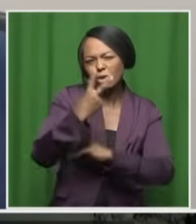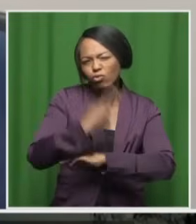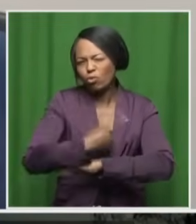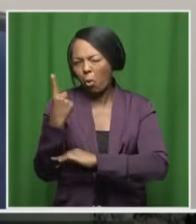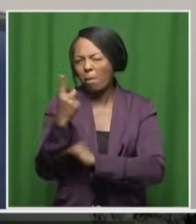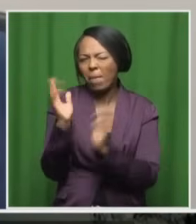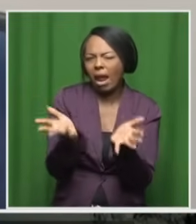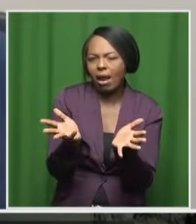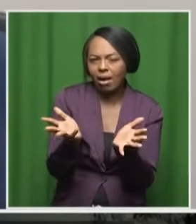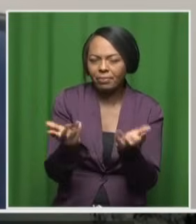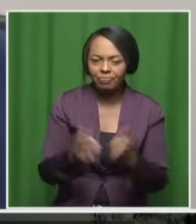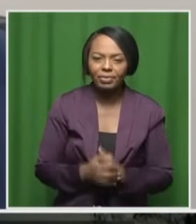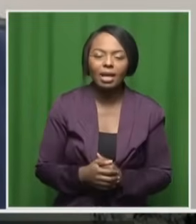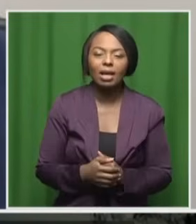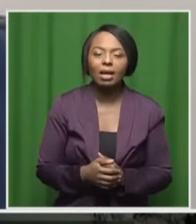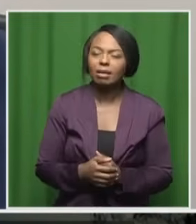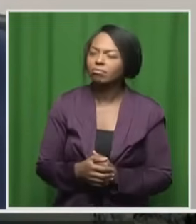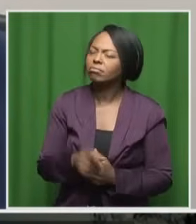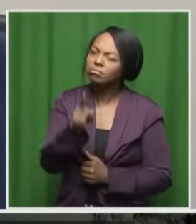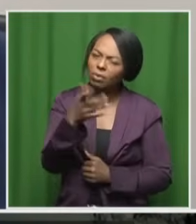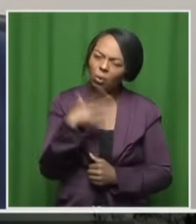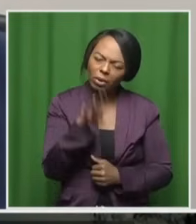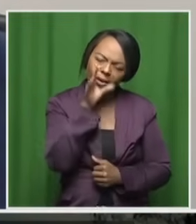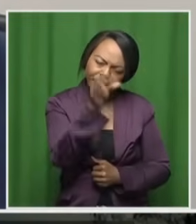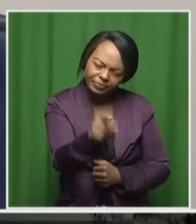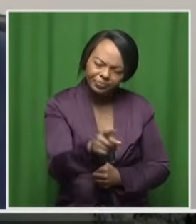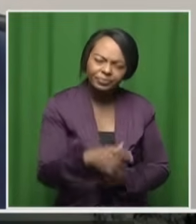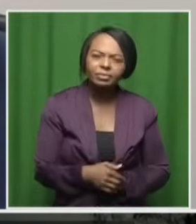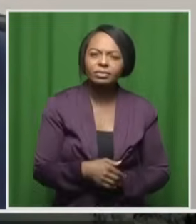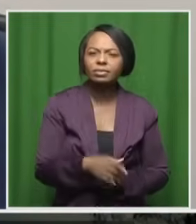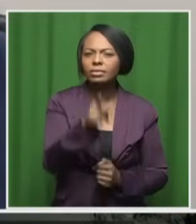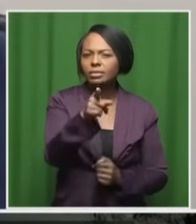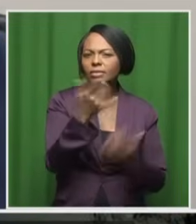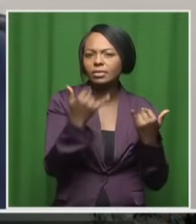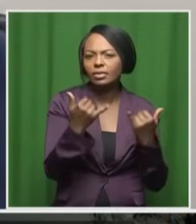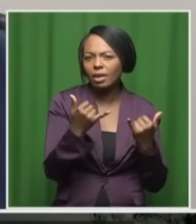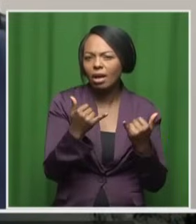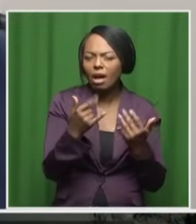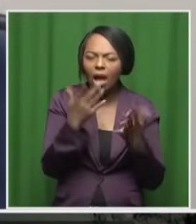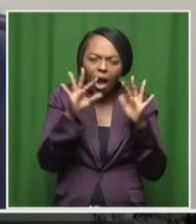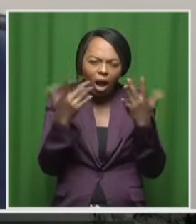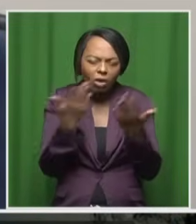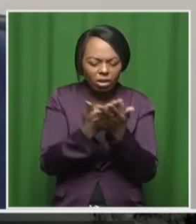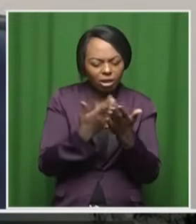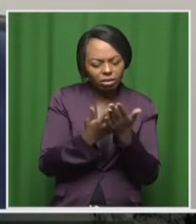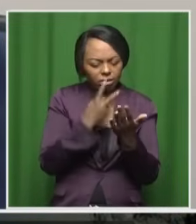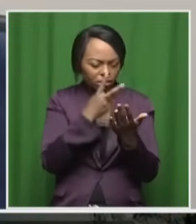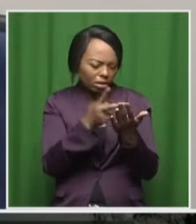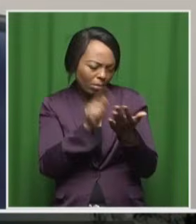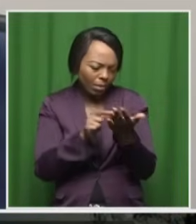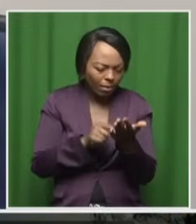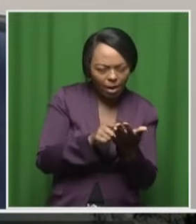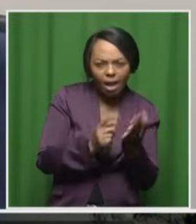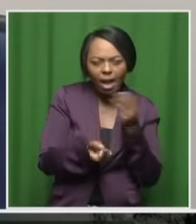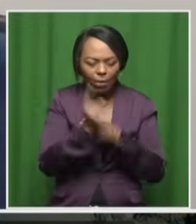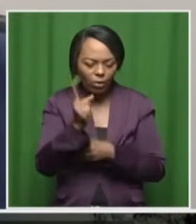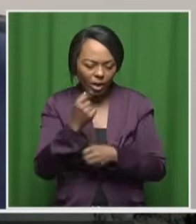forward, is it possible, firstly, to actually predict and calculate what we possibly can see happening to us this